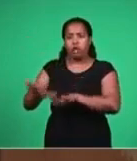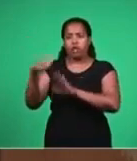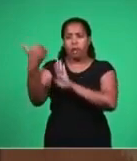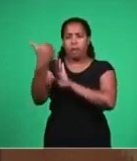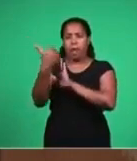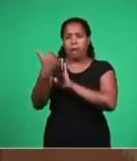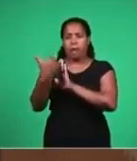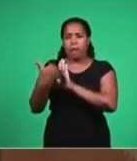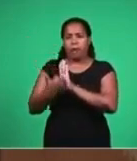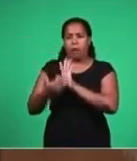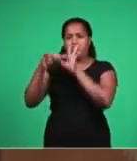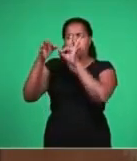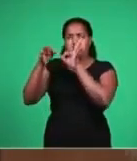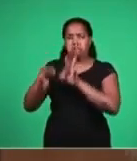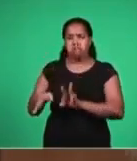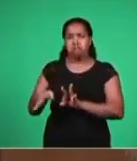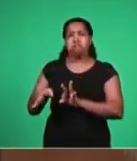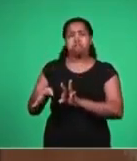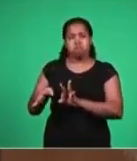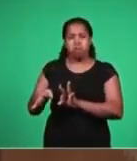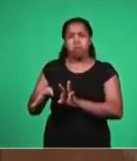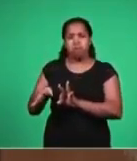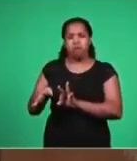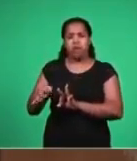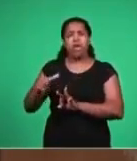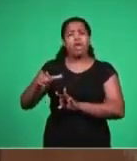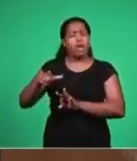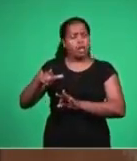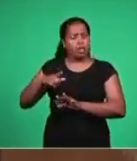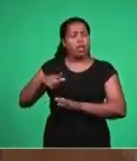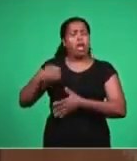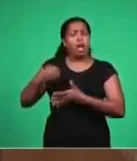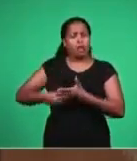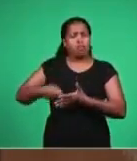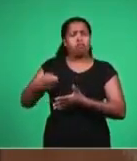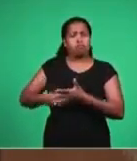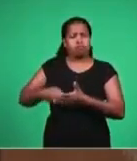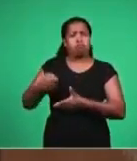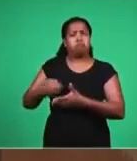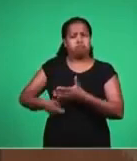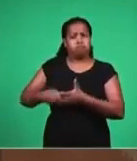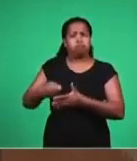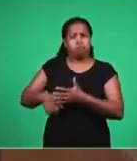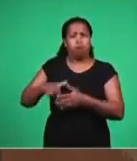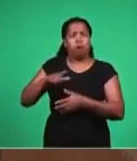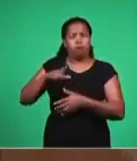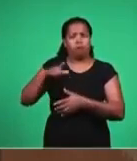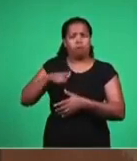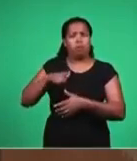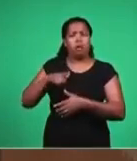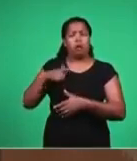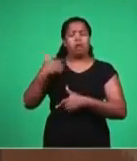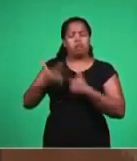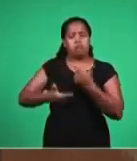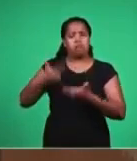army. It looks like an organization that has its battles, like the pastor said.